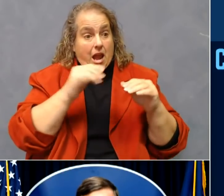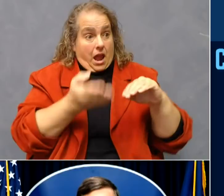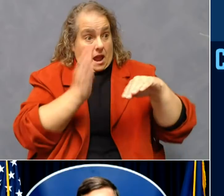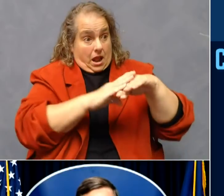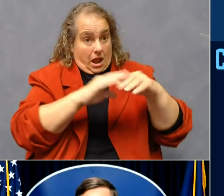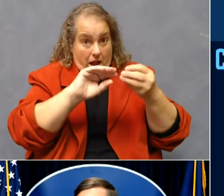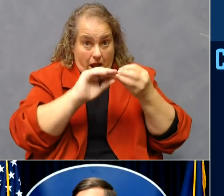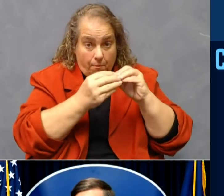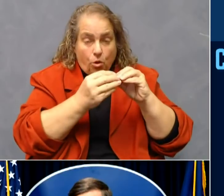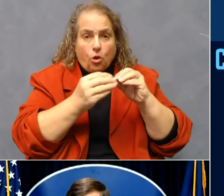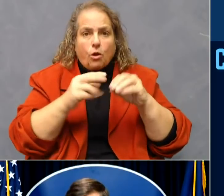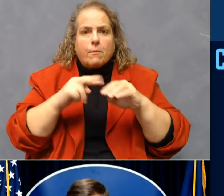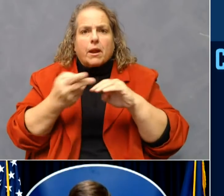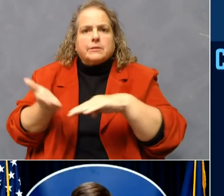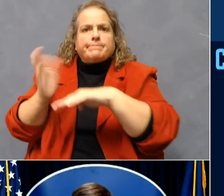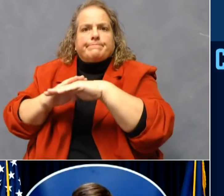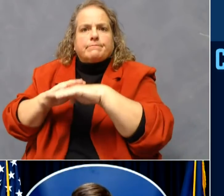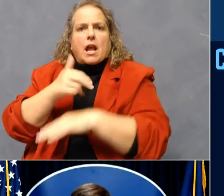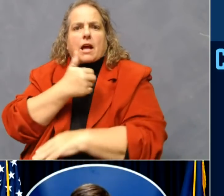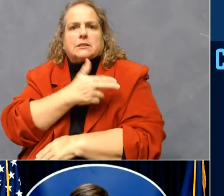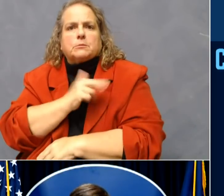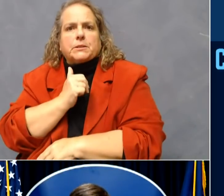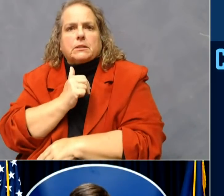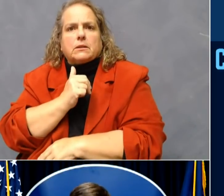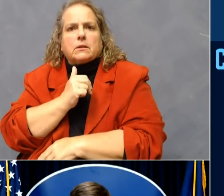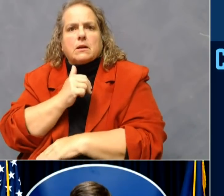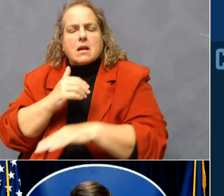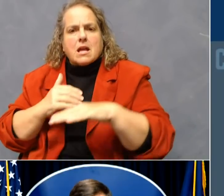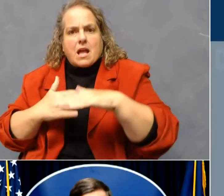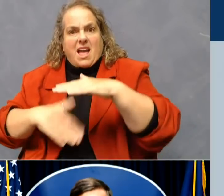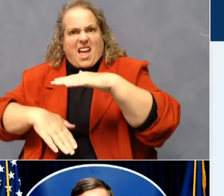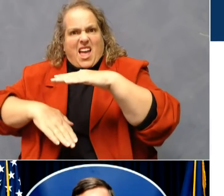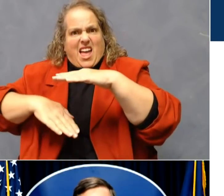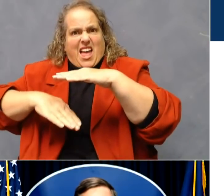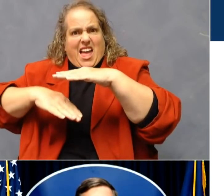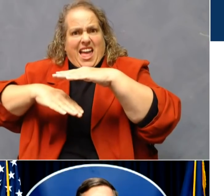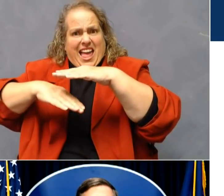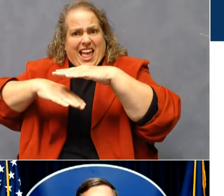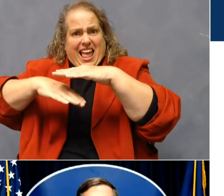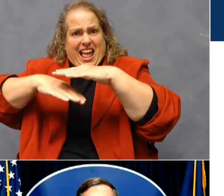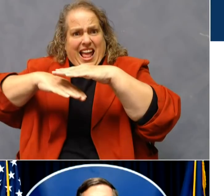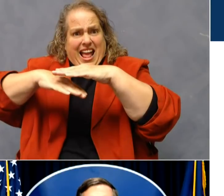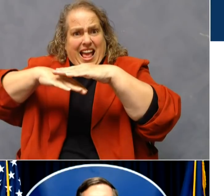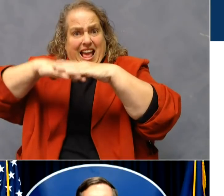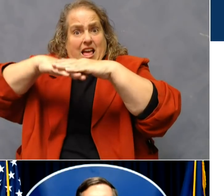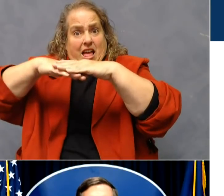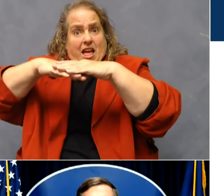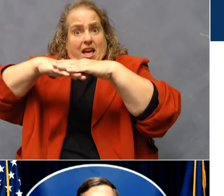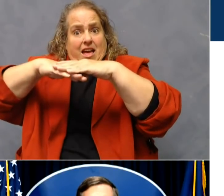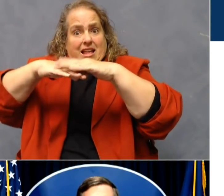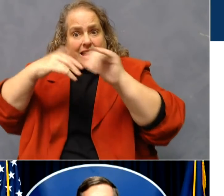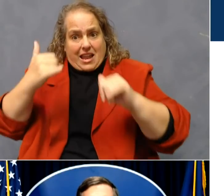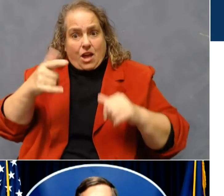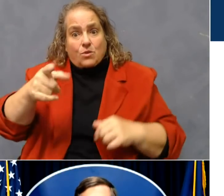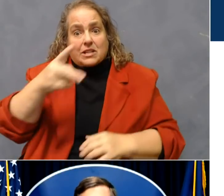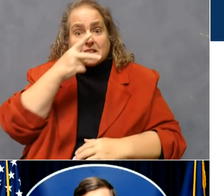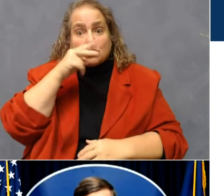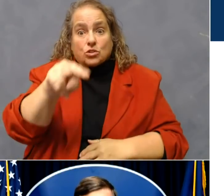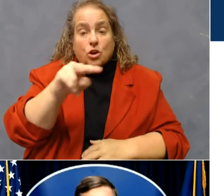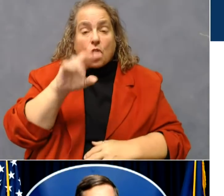curve continuing to go up in our COVID inpatient census. That means that there are more